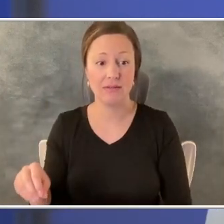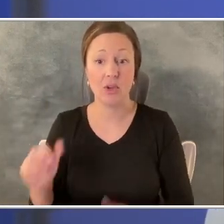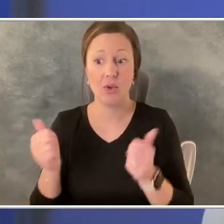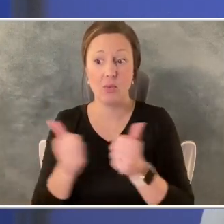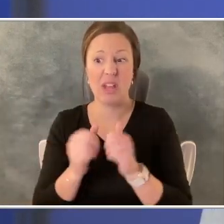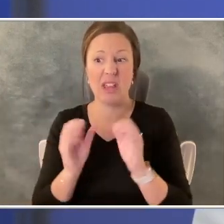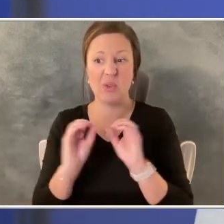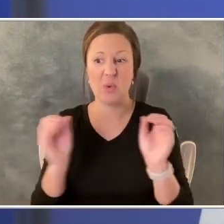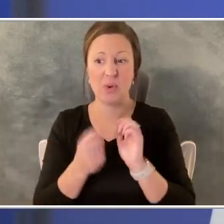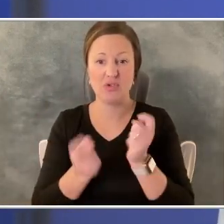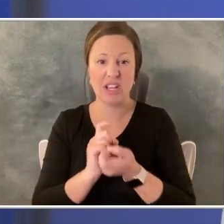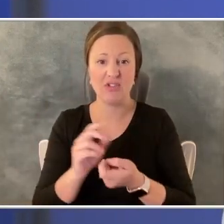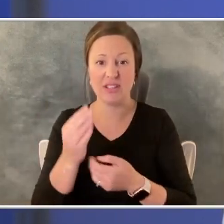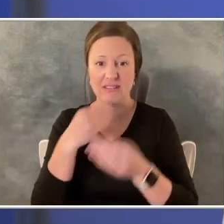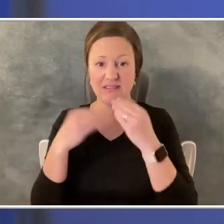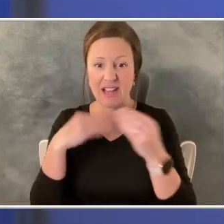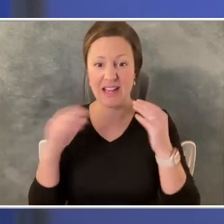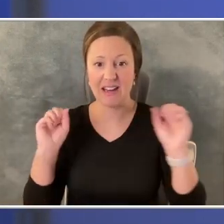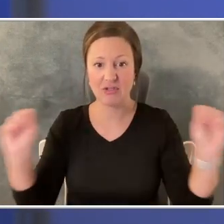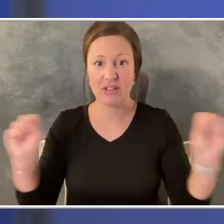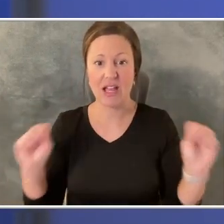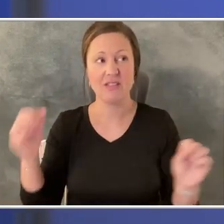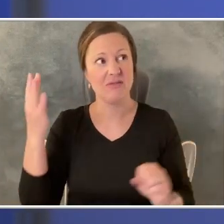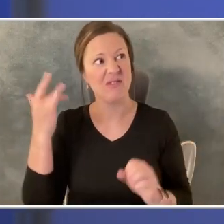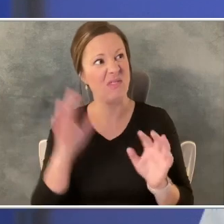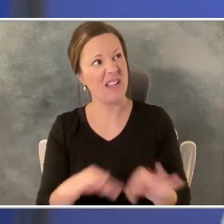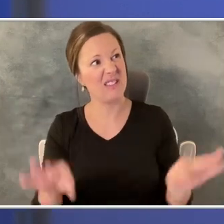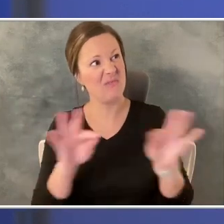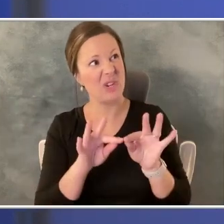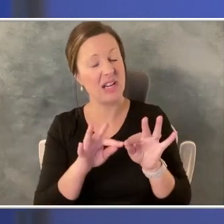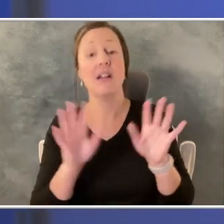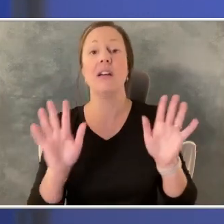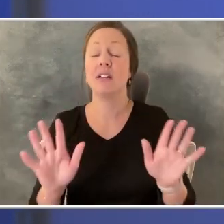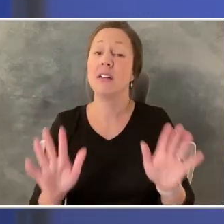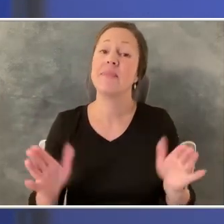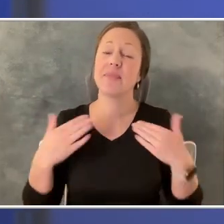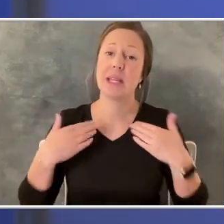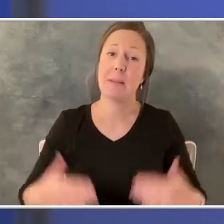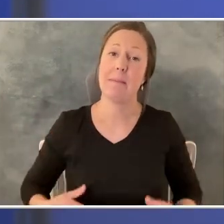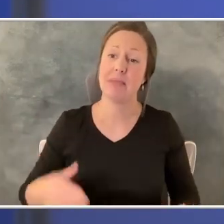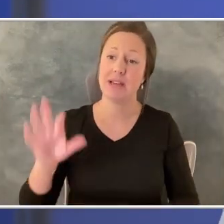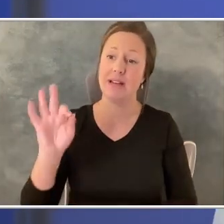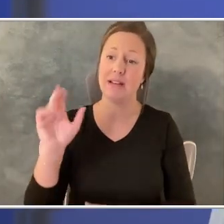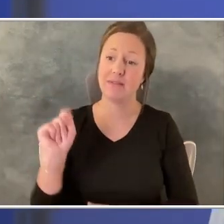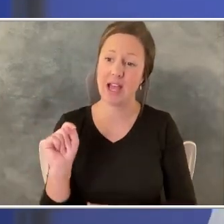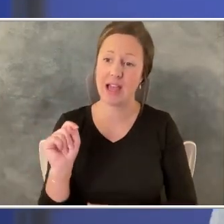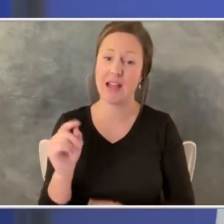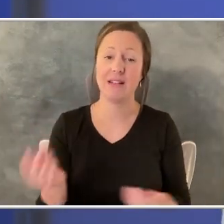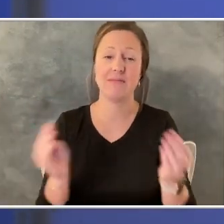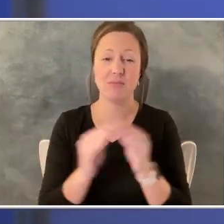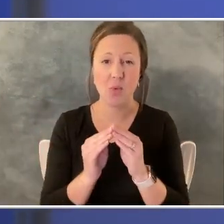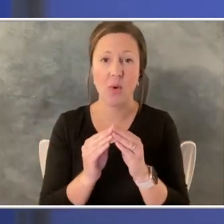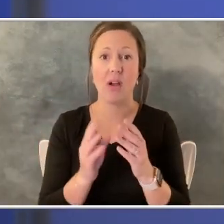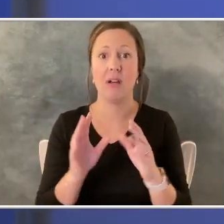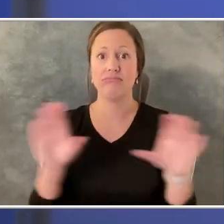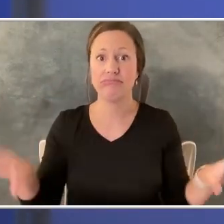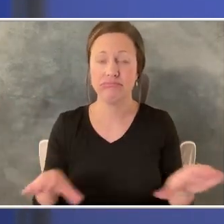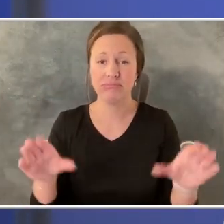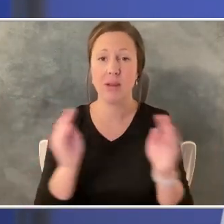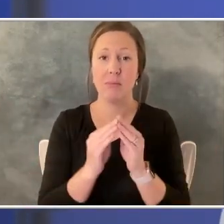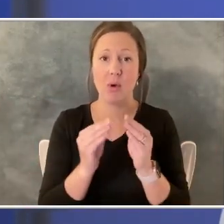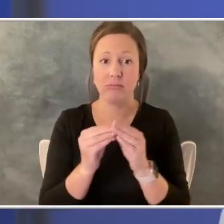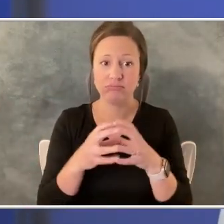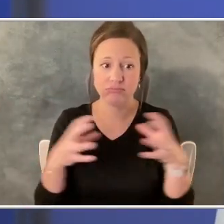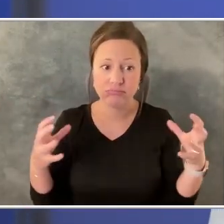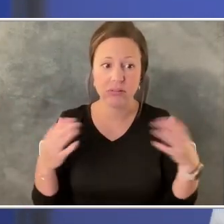Why do we care? Because visceral fat is biologically more active and more inflammatory, and its higher amounts of